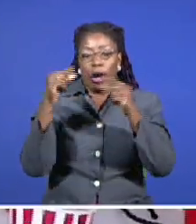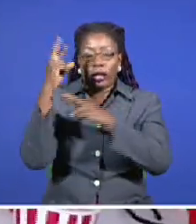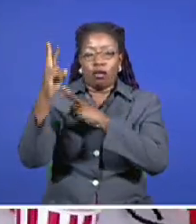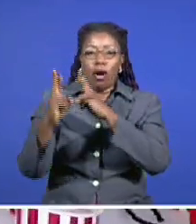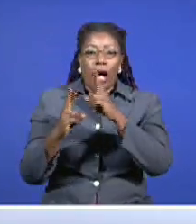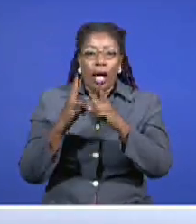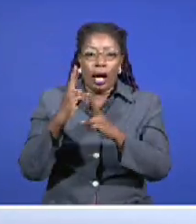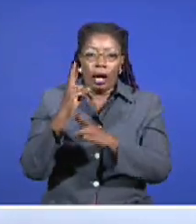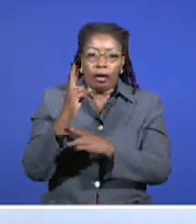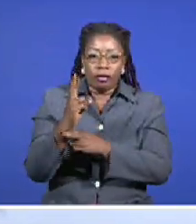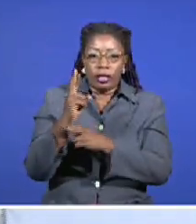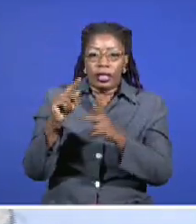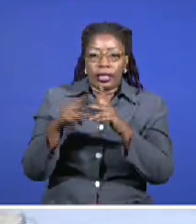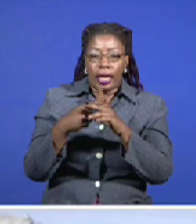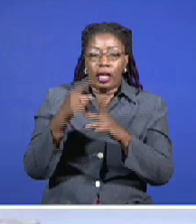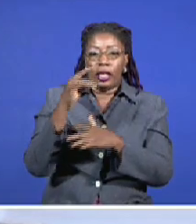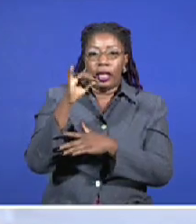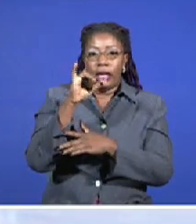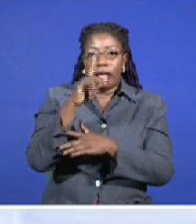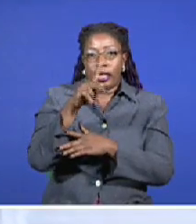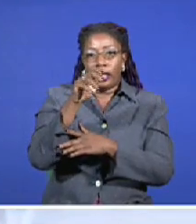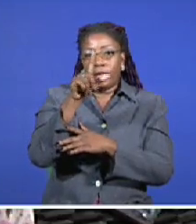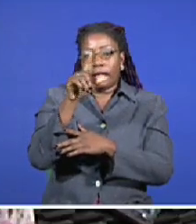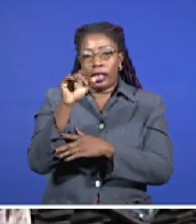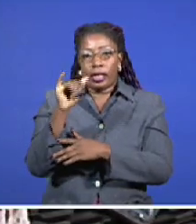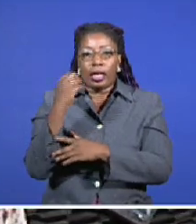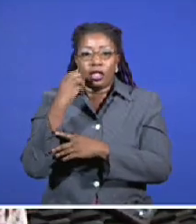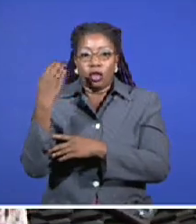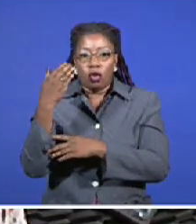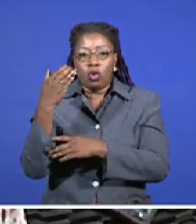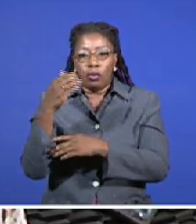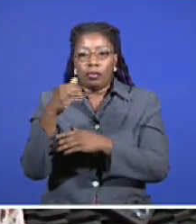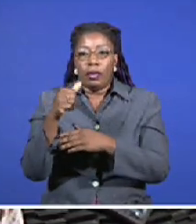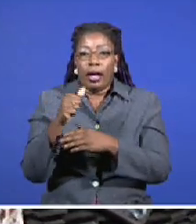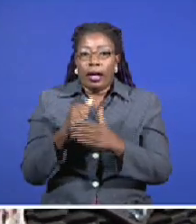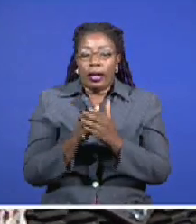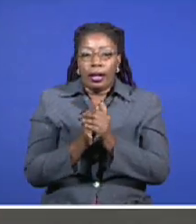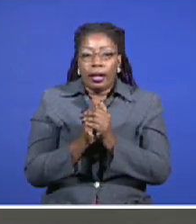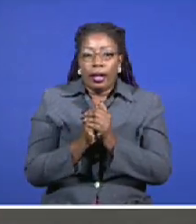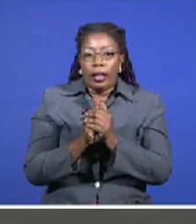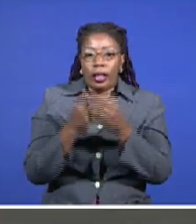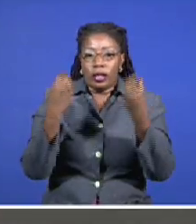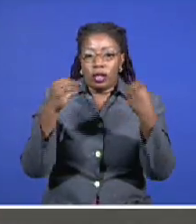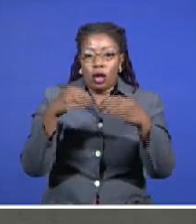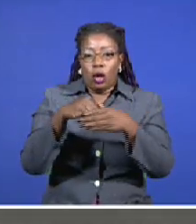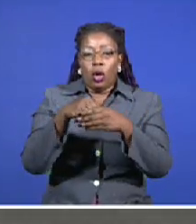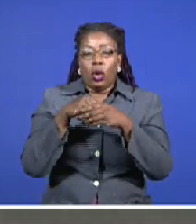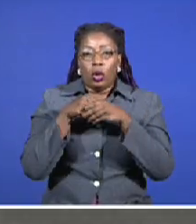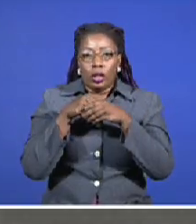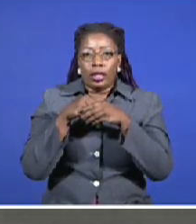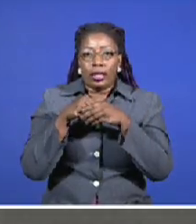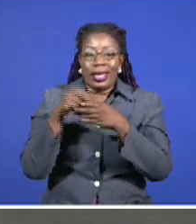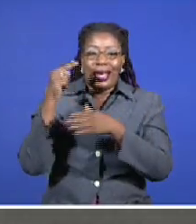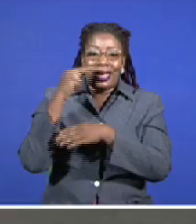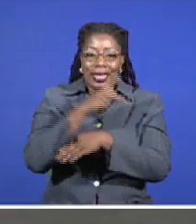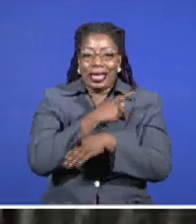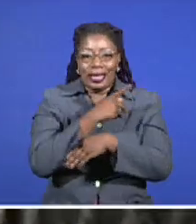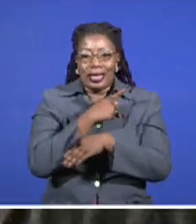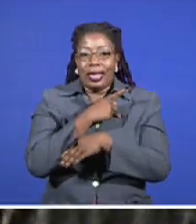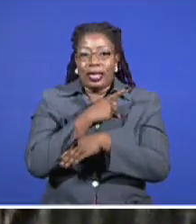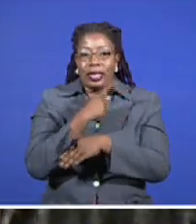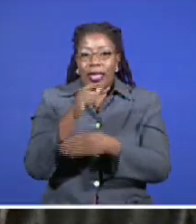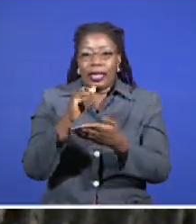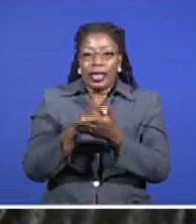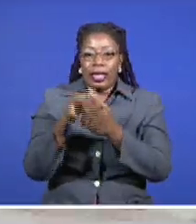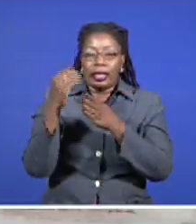which was launched just outside Kelly's home center this morning. Store owner Nancy Kelly stressed the need for Bahamians to